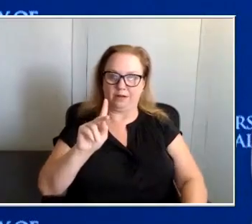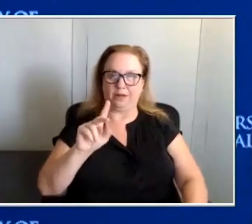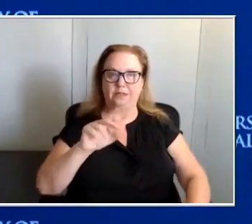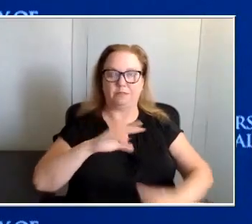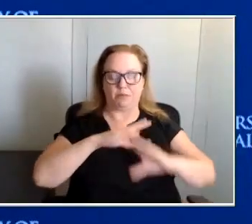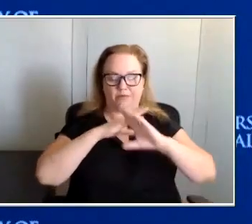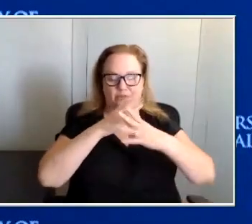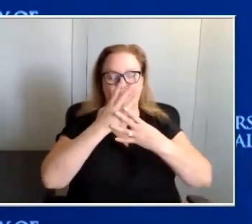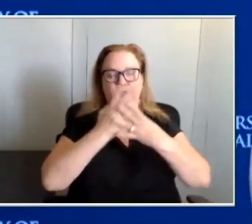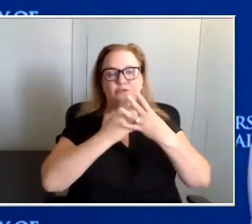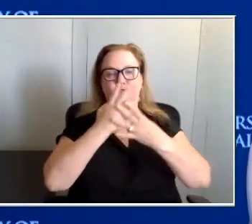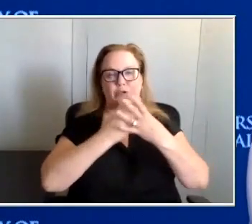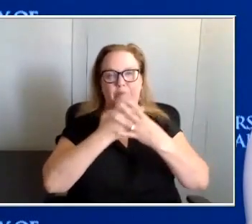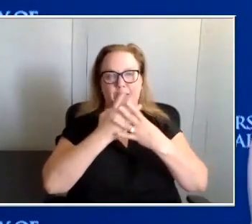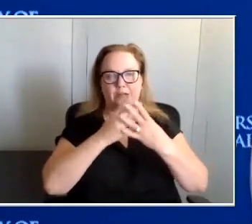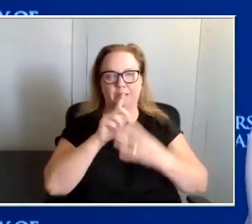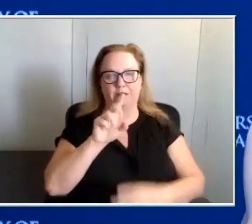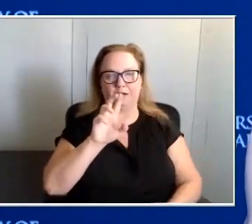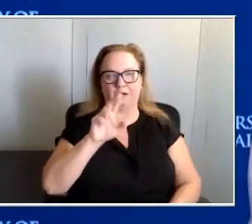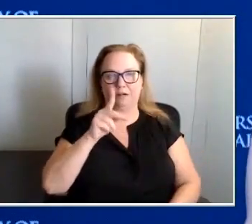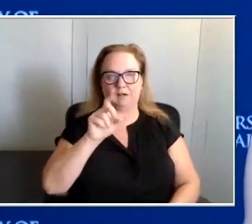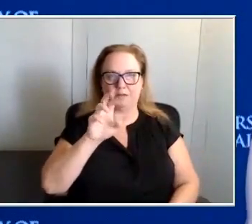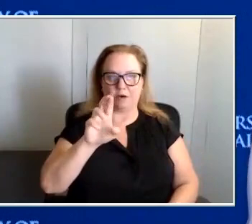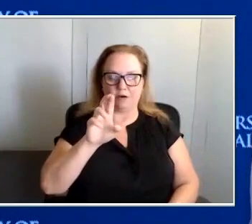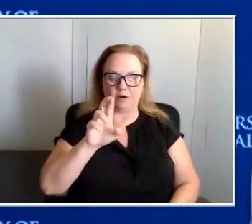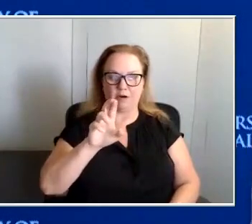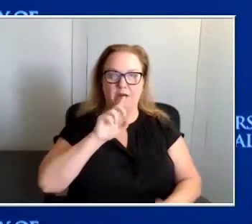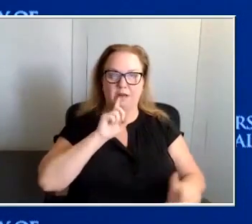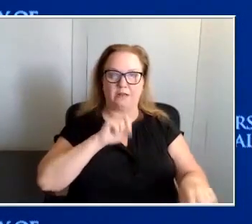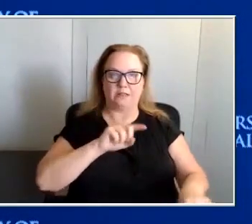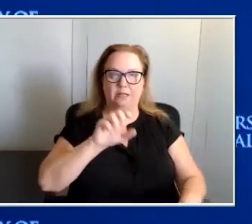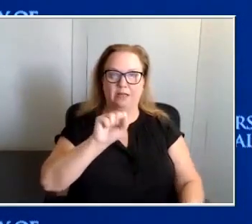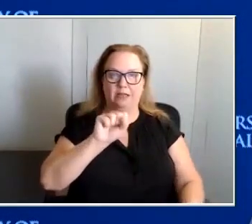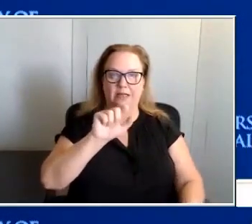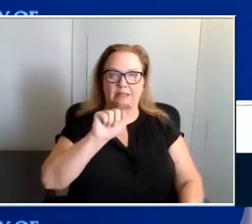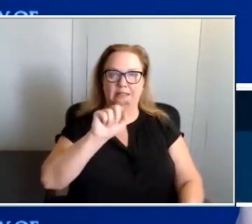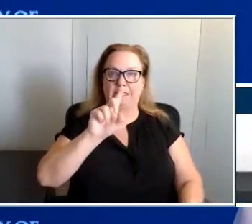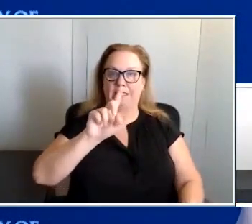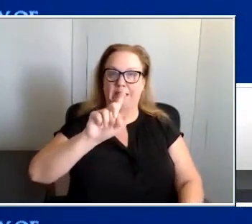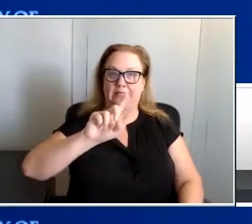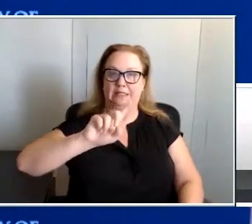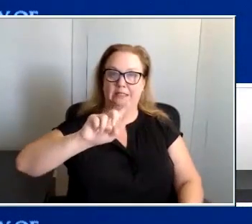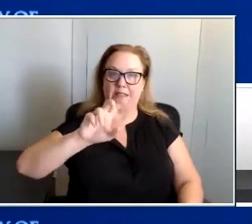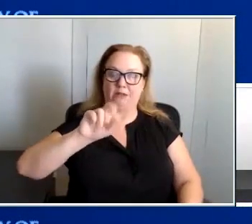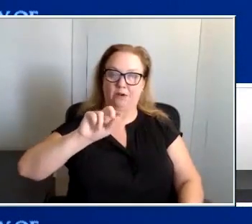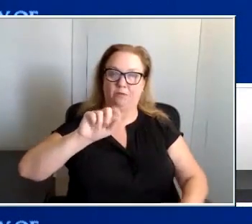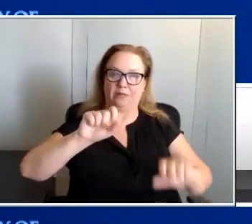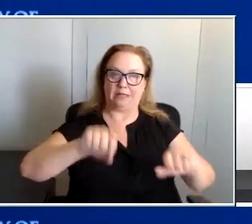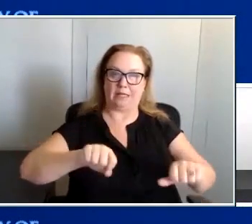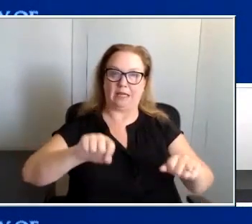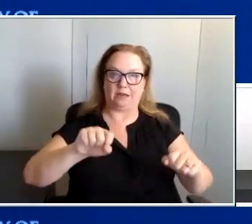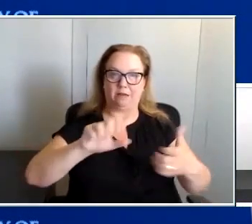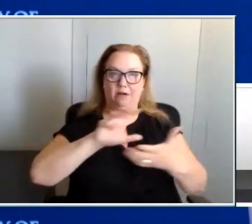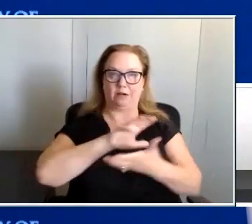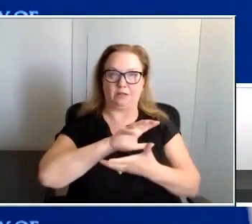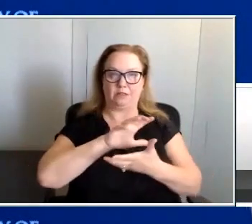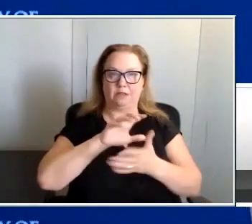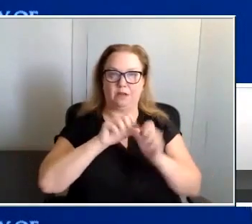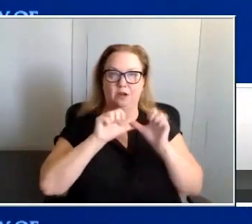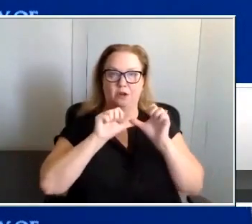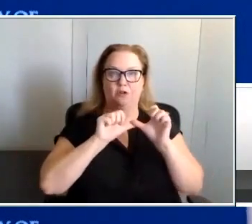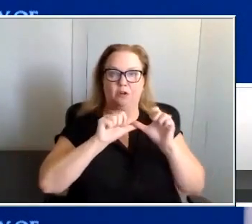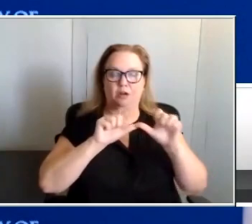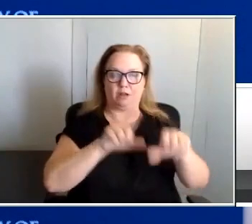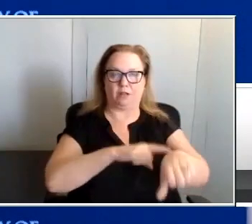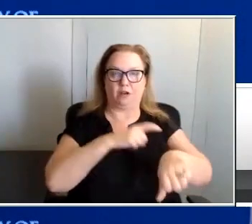screening, just as we heard Dr. Parker answer that question about do STDs cause prostate cancer? No, but they can cause chronic long-term